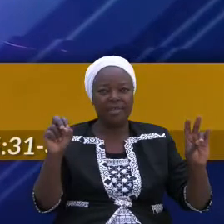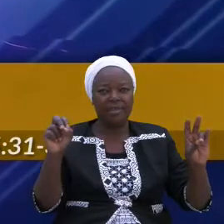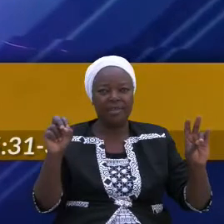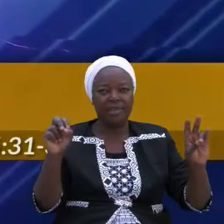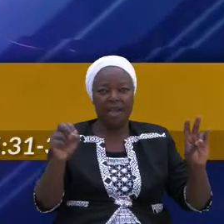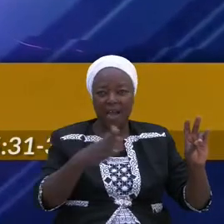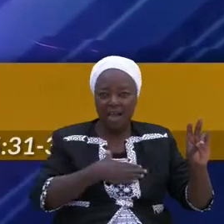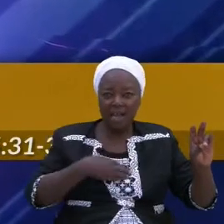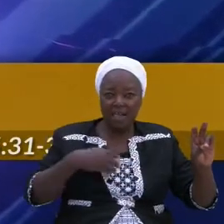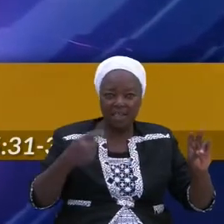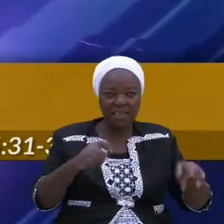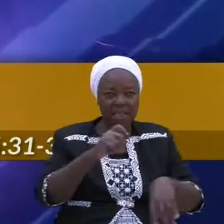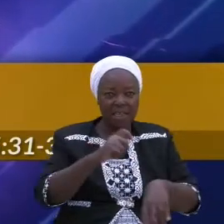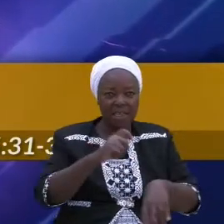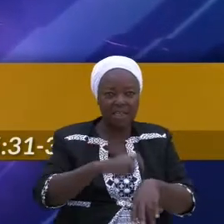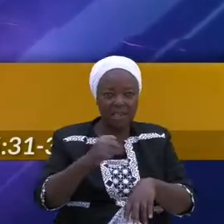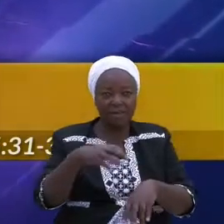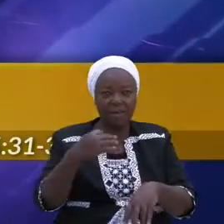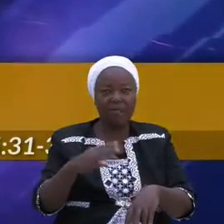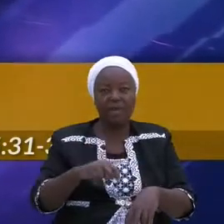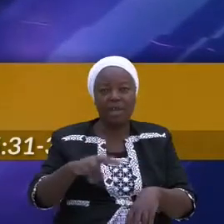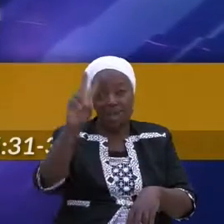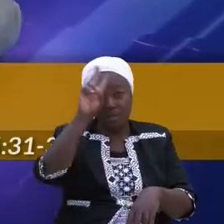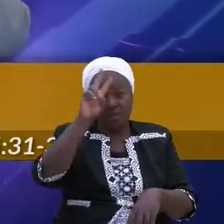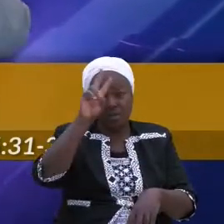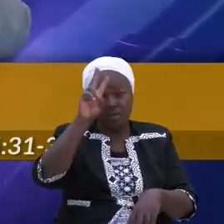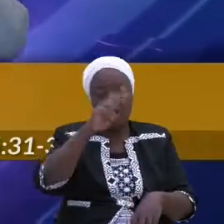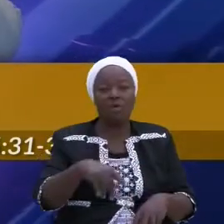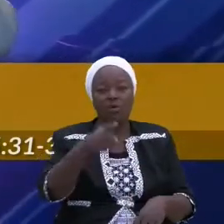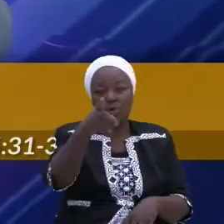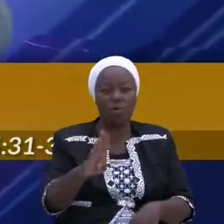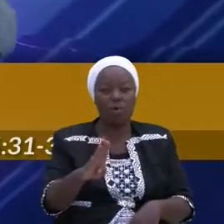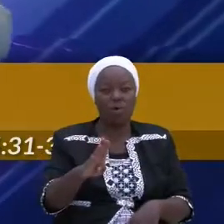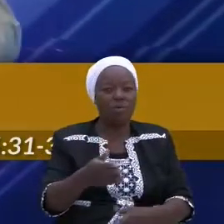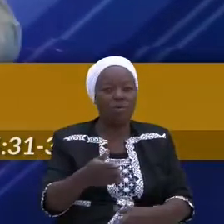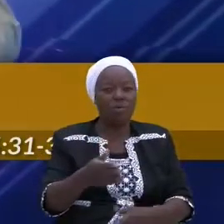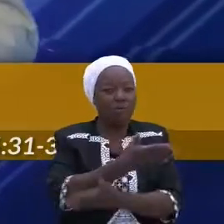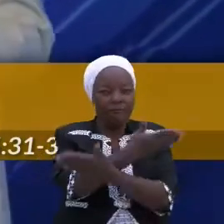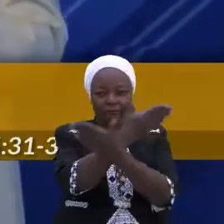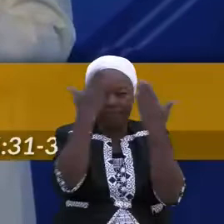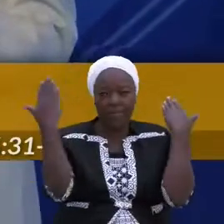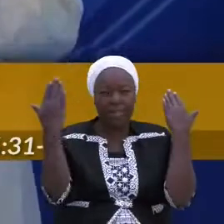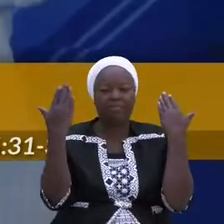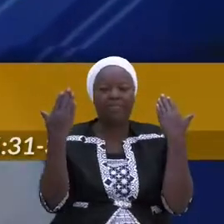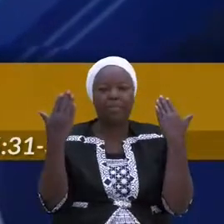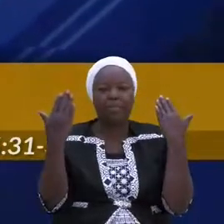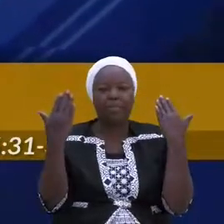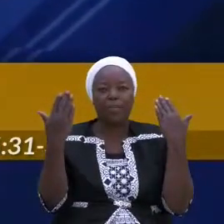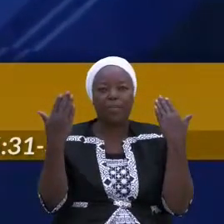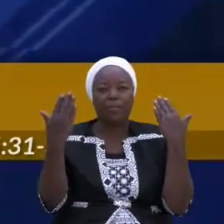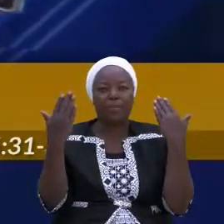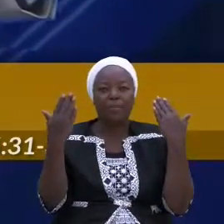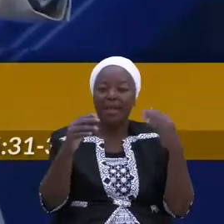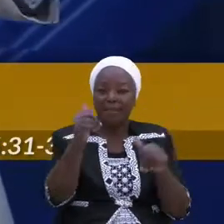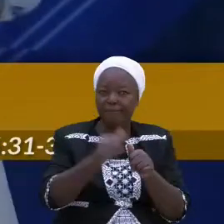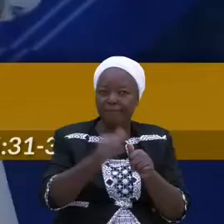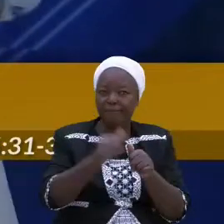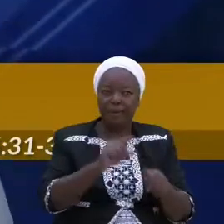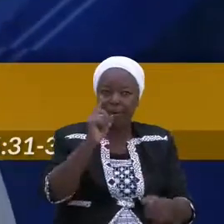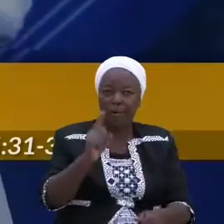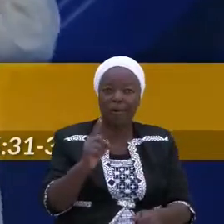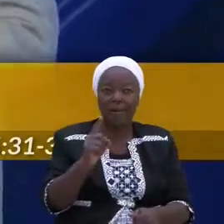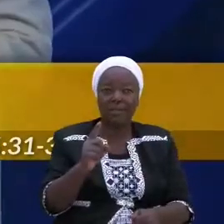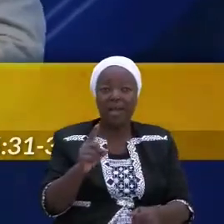times of this ignorance god's winged arch everyone has